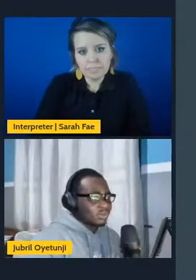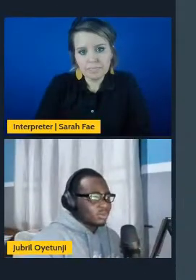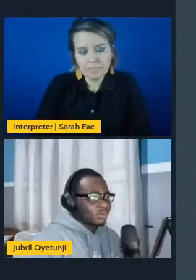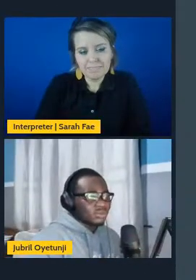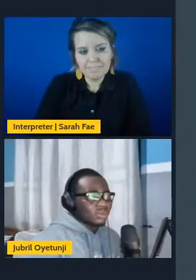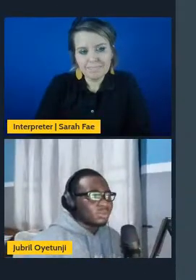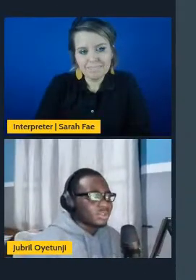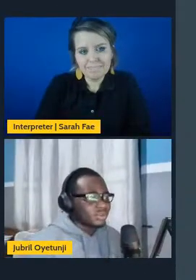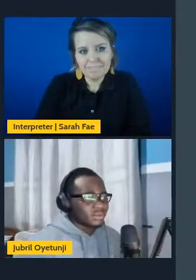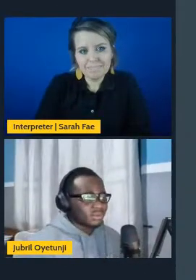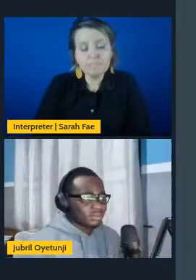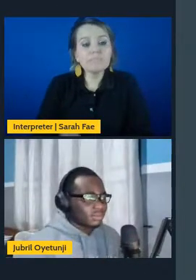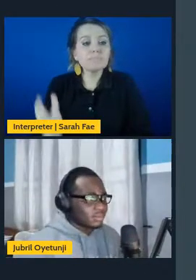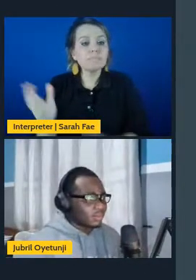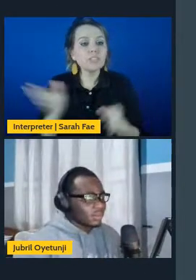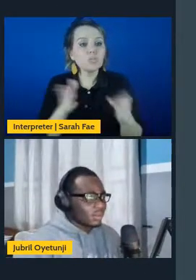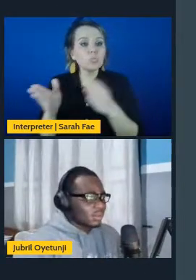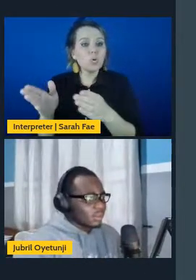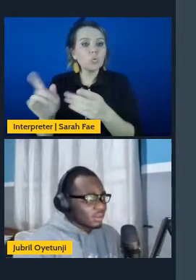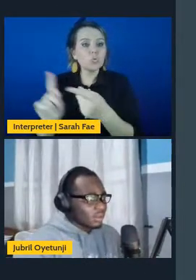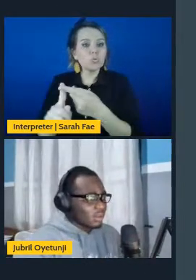So the road to adoption.